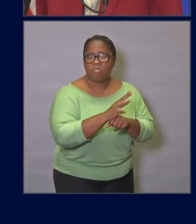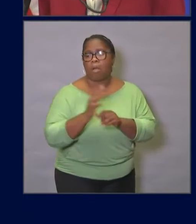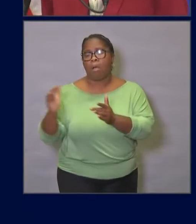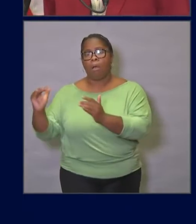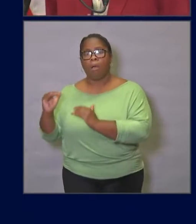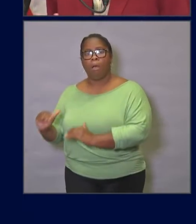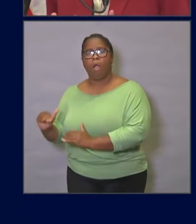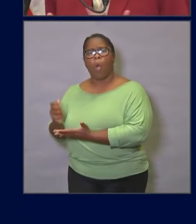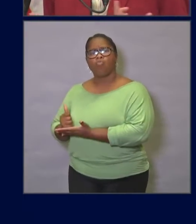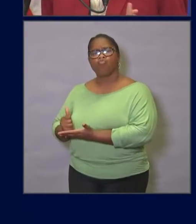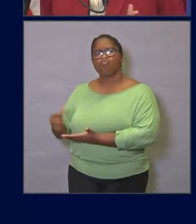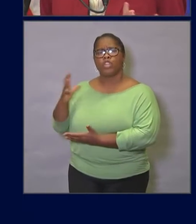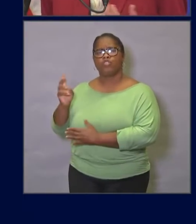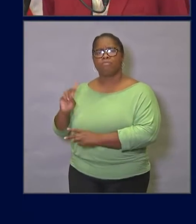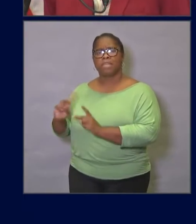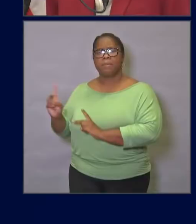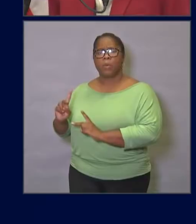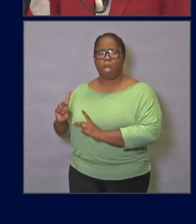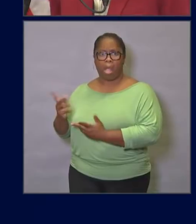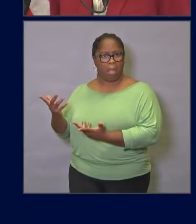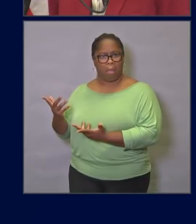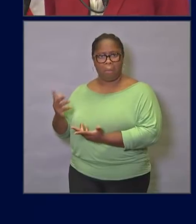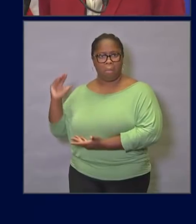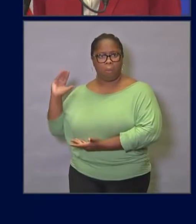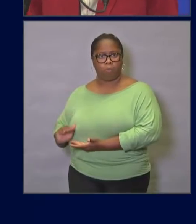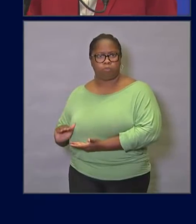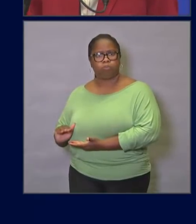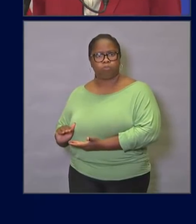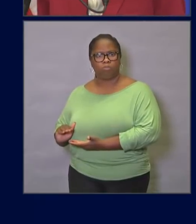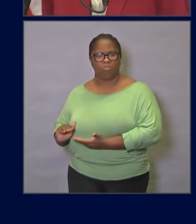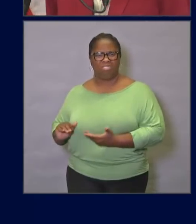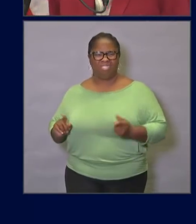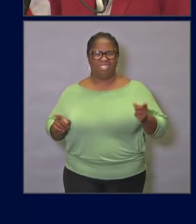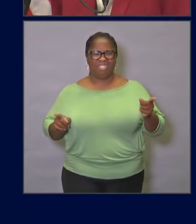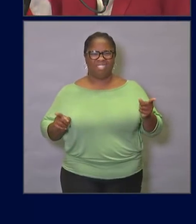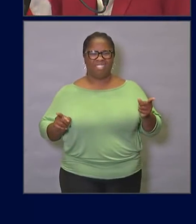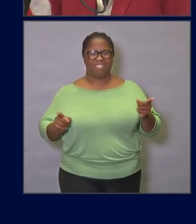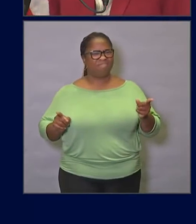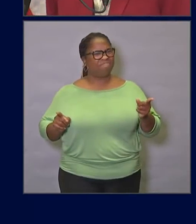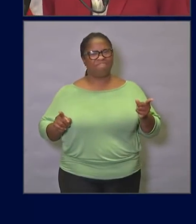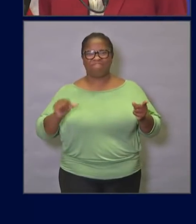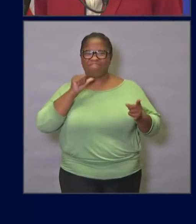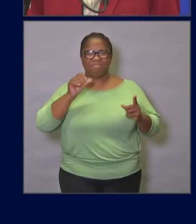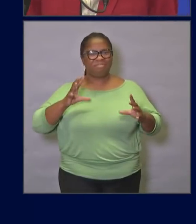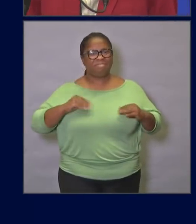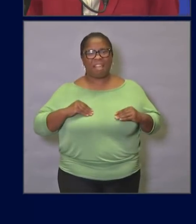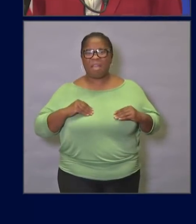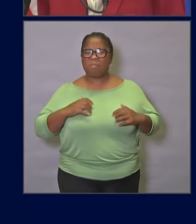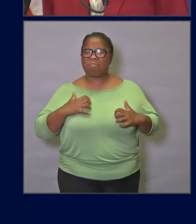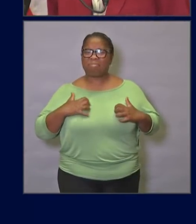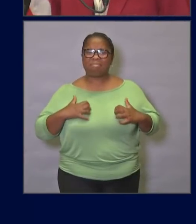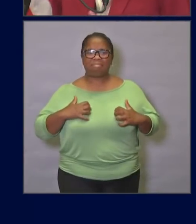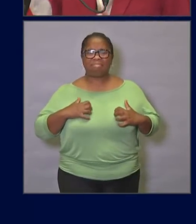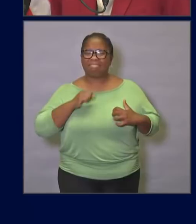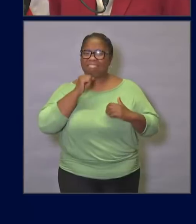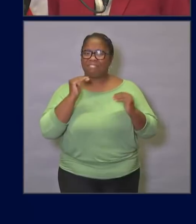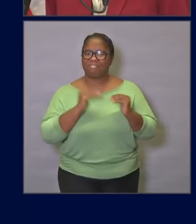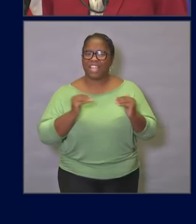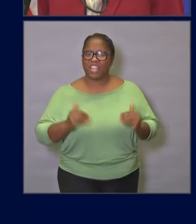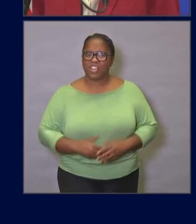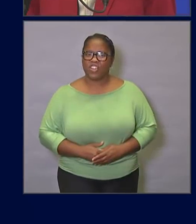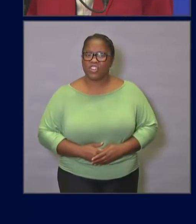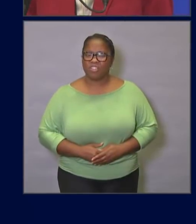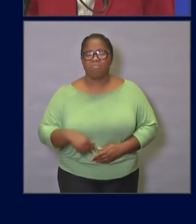areas. These differences, as I've noted before, are unjust and unacceptable, and we have to continue to address both the